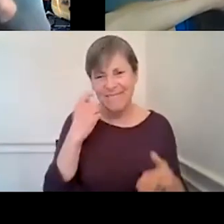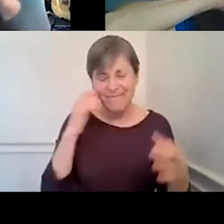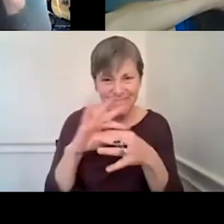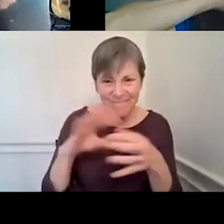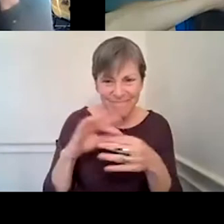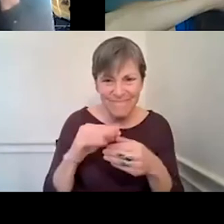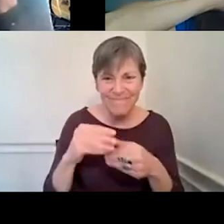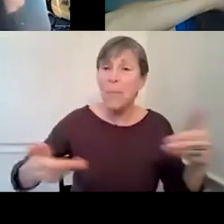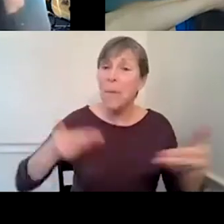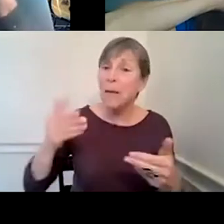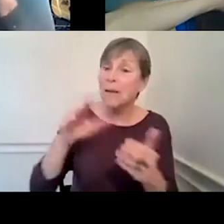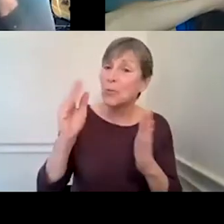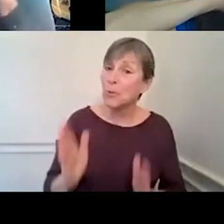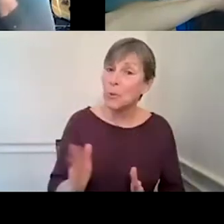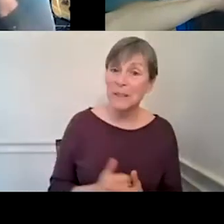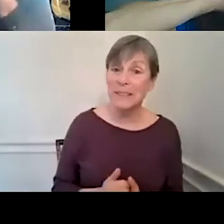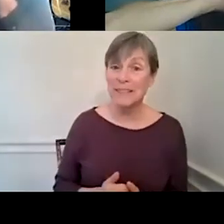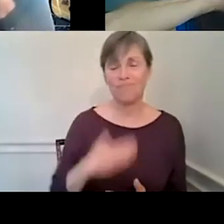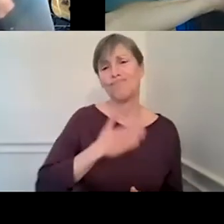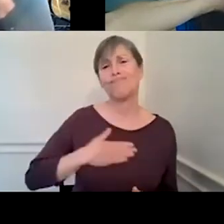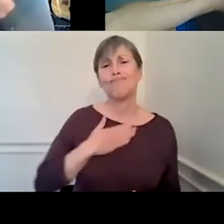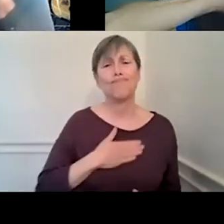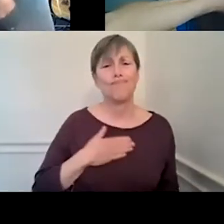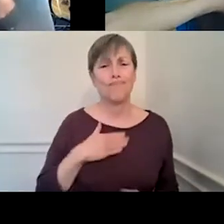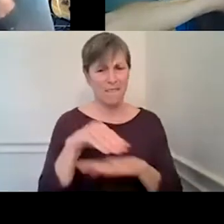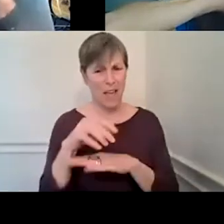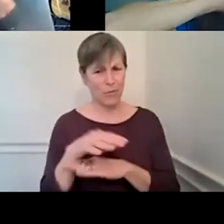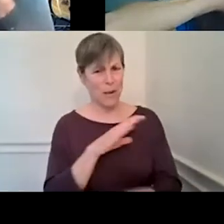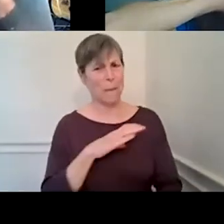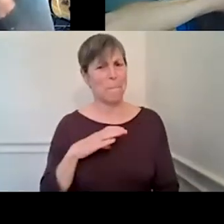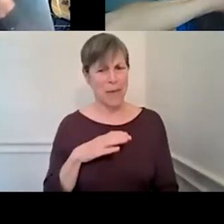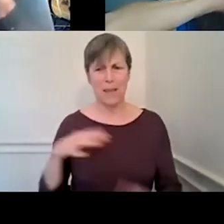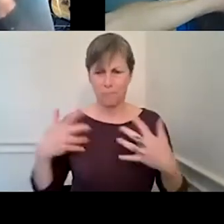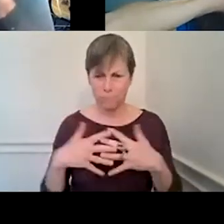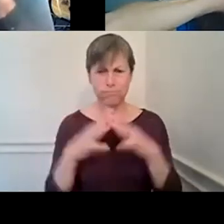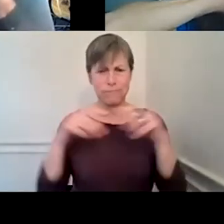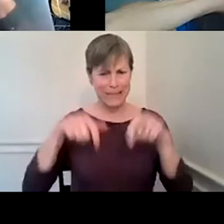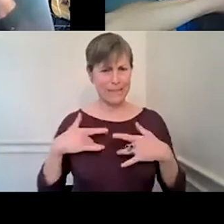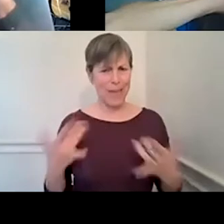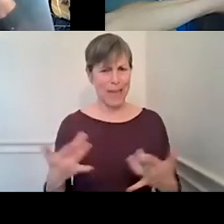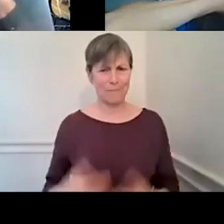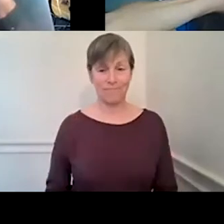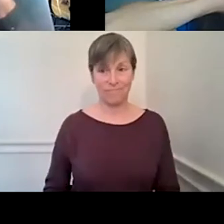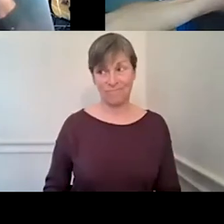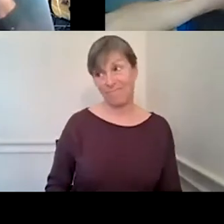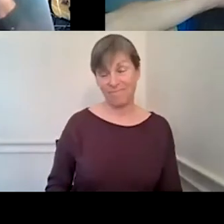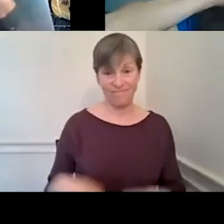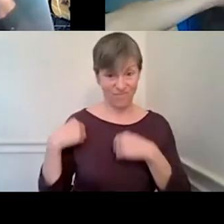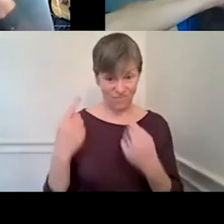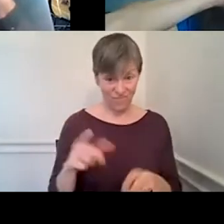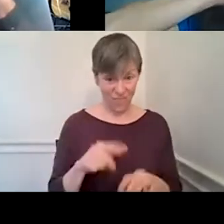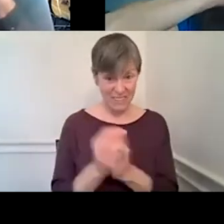the students, and really appreciate the advisory committee putting this together. It's been a while since I've spoken to an